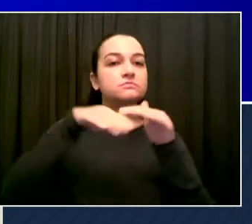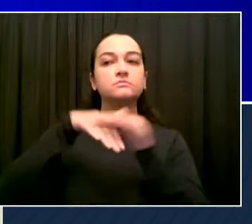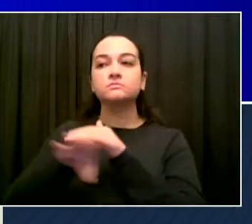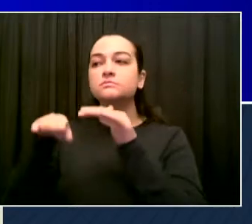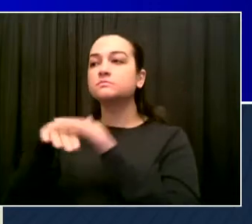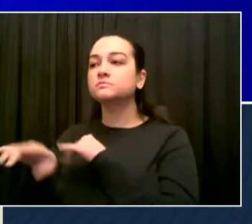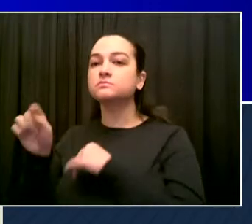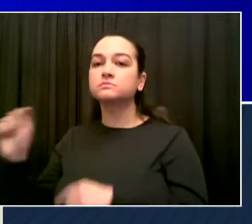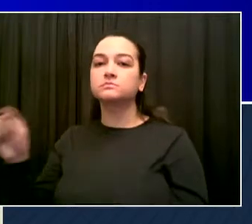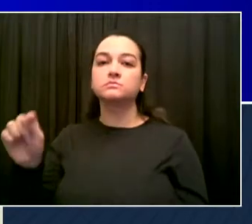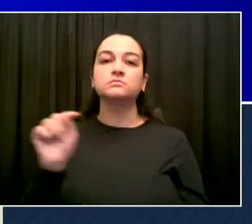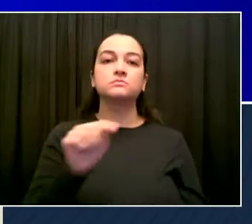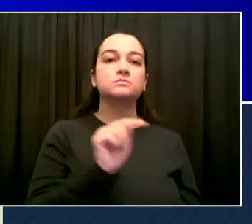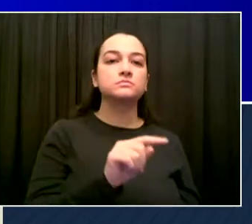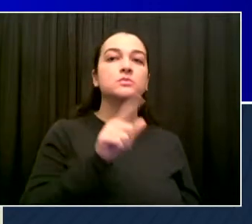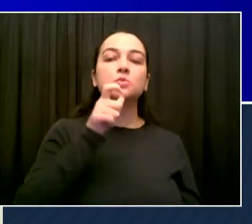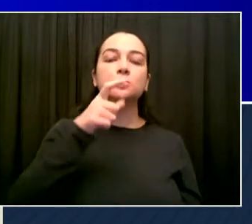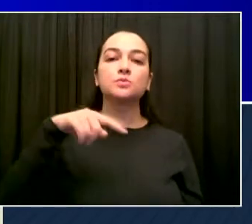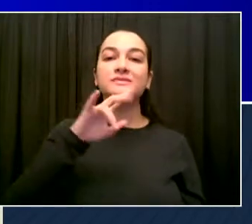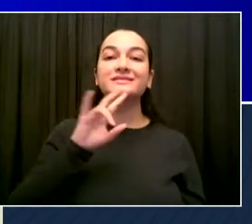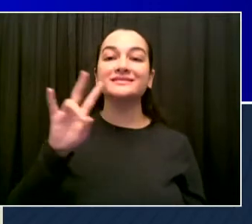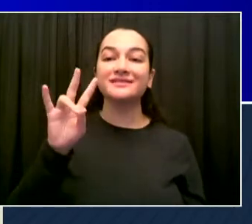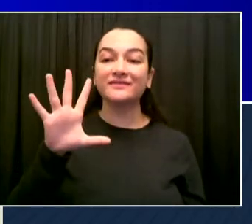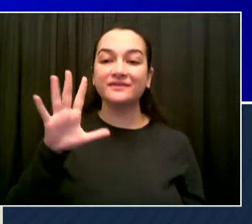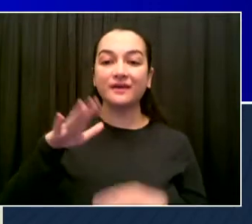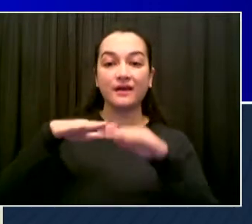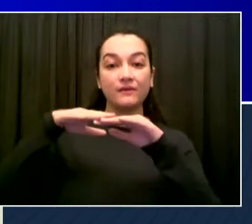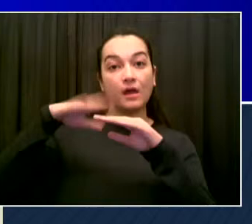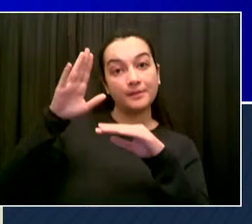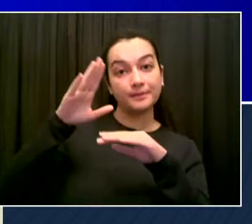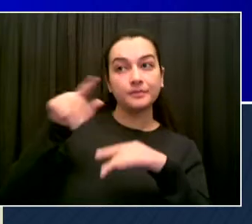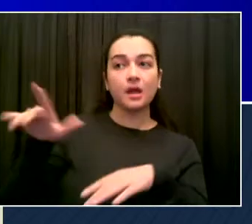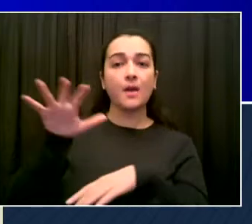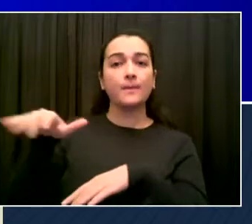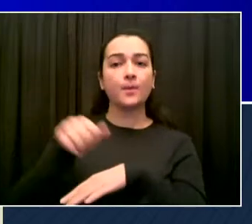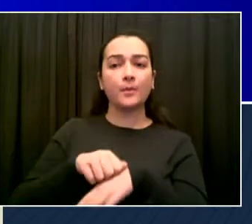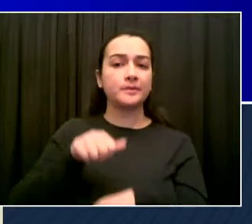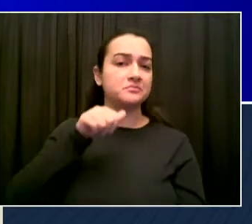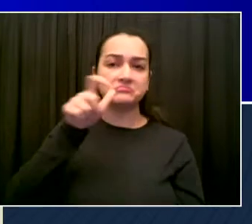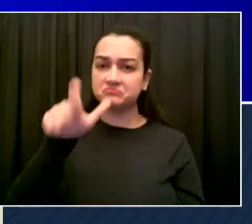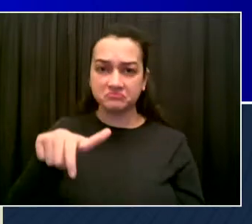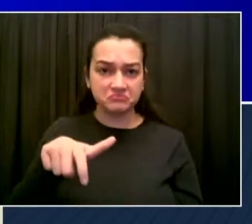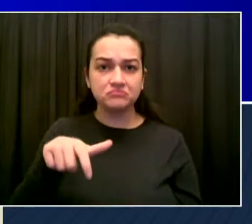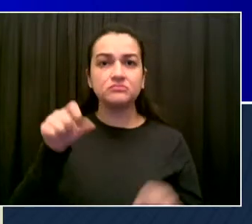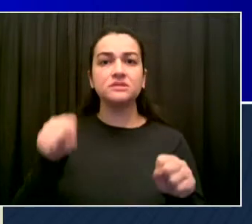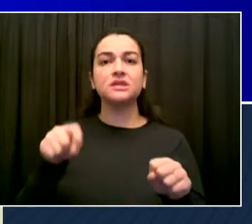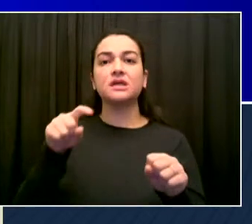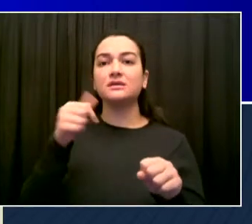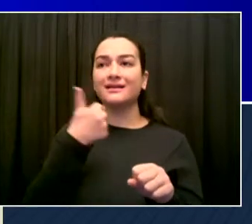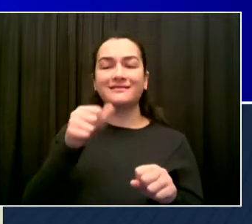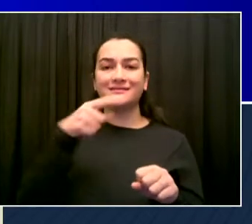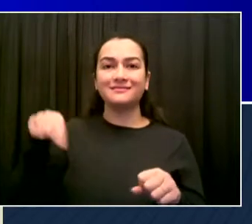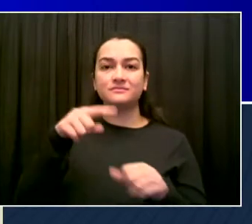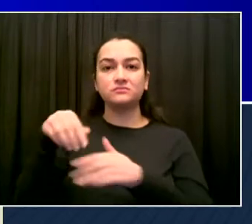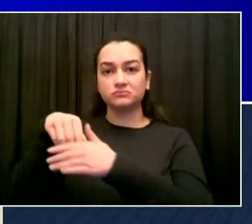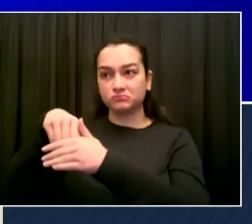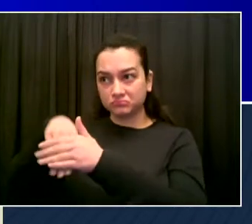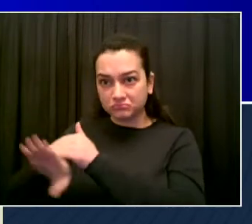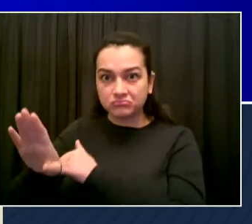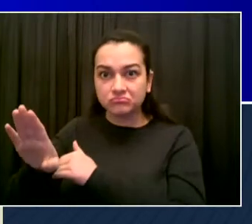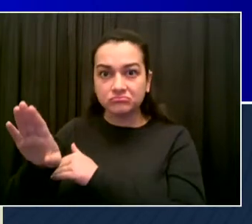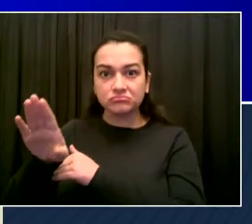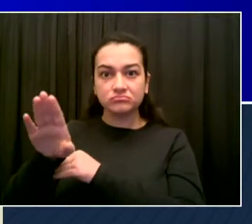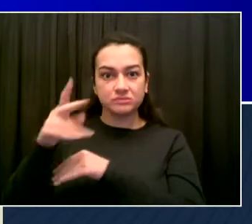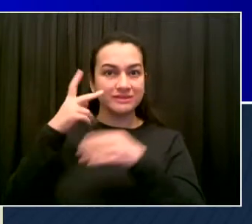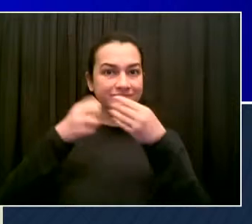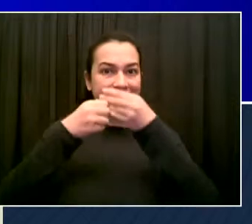walk-up appointments now, and this has proven to be very popular, very effective, really helpful for the seniors. We're going to expand it even further, even